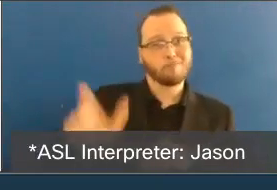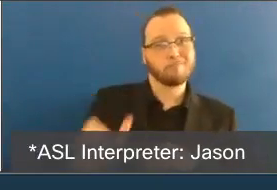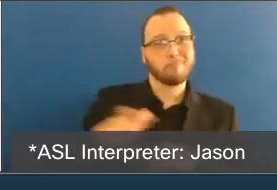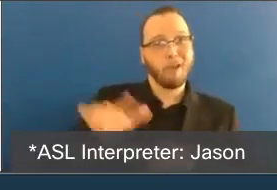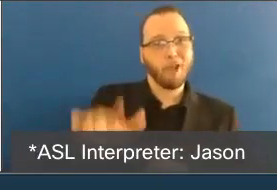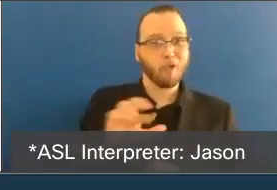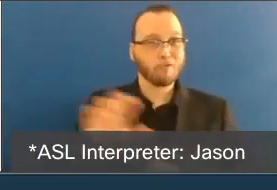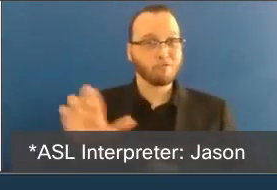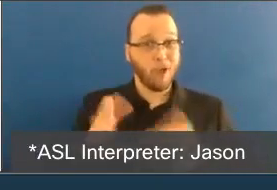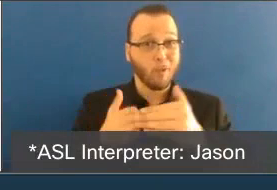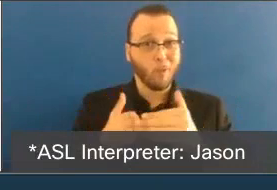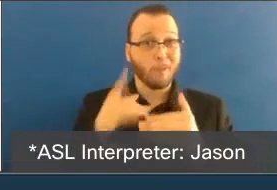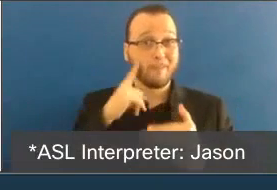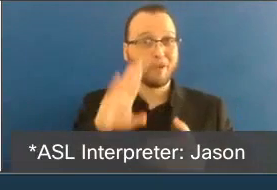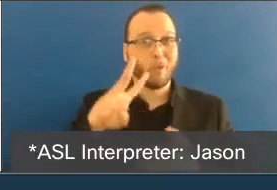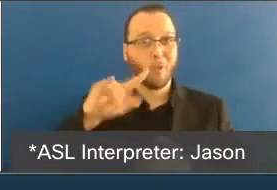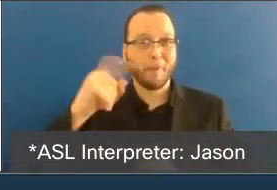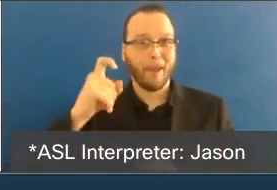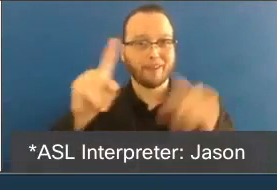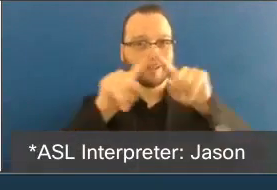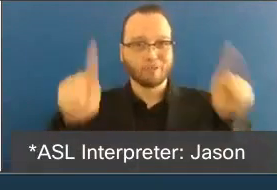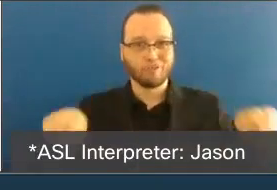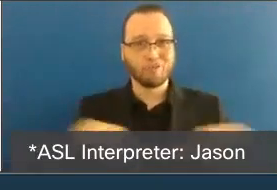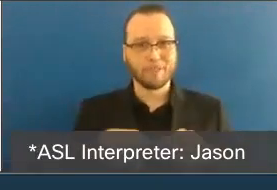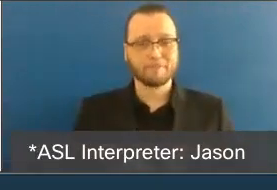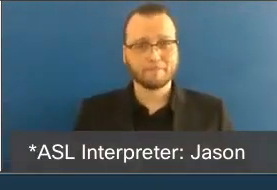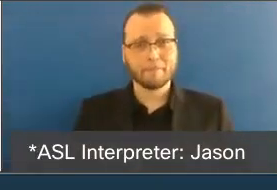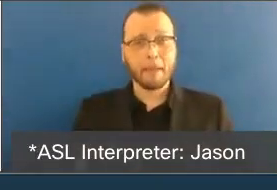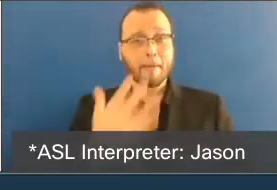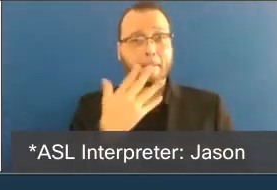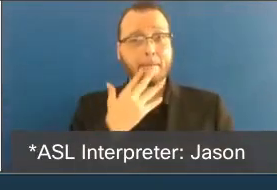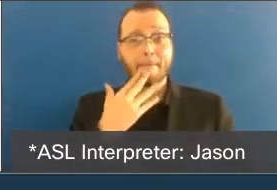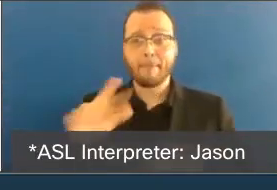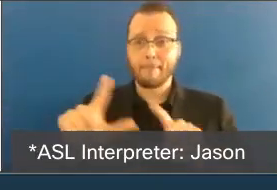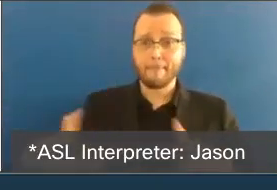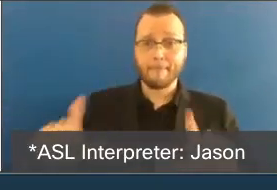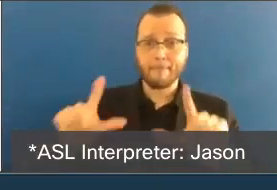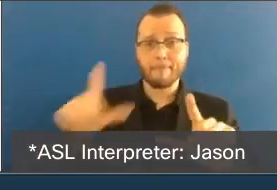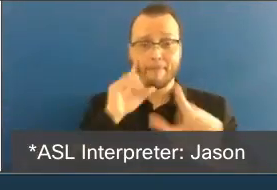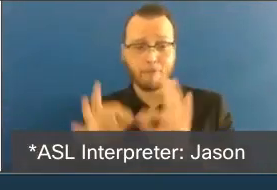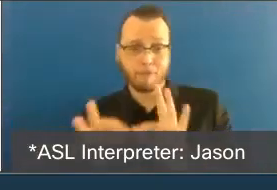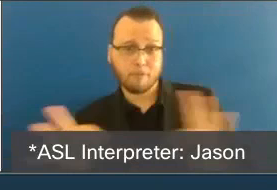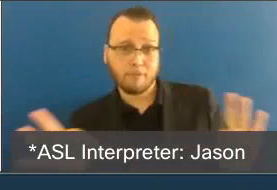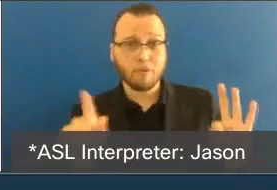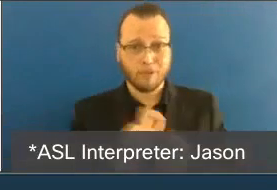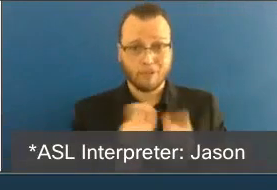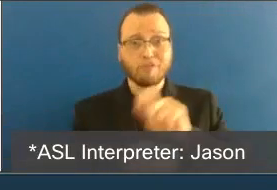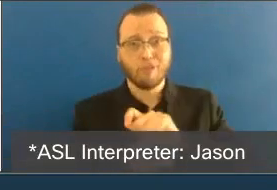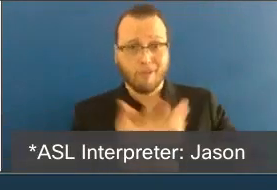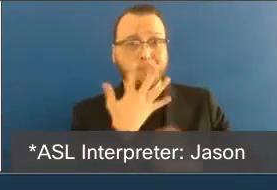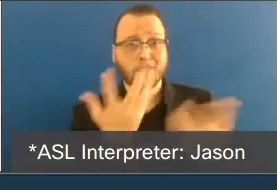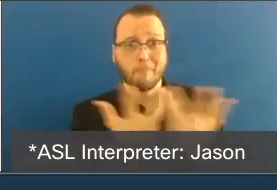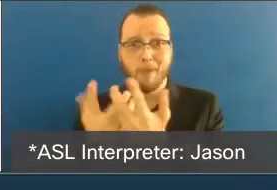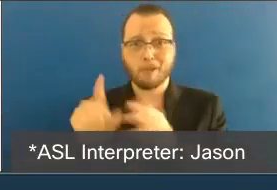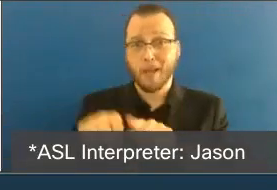lower right-hand corner of your WebEx screen. The color contrast of the live caption pod can be changed as needed, and the high